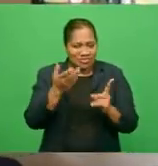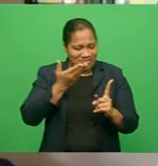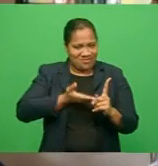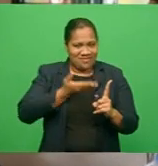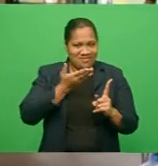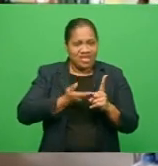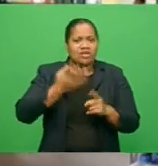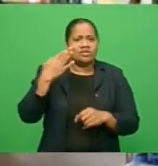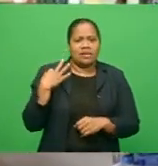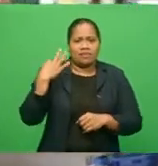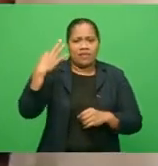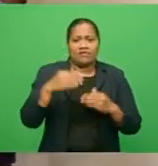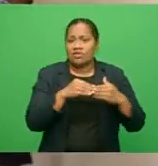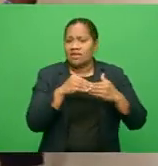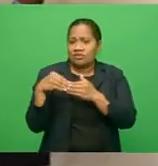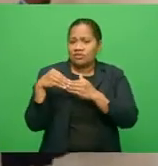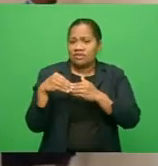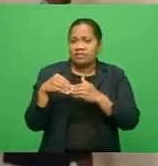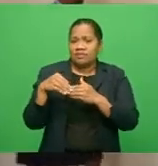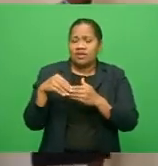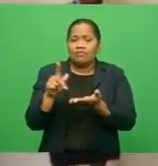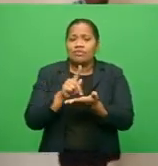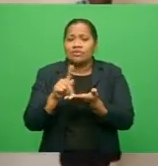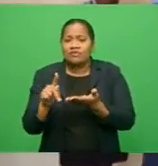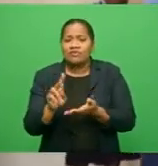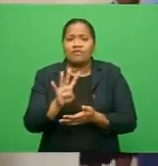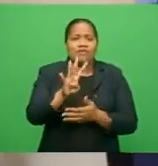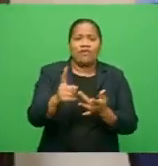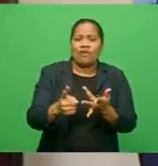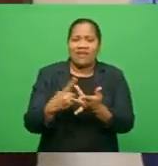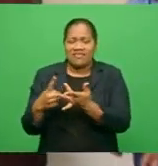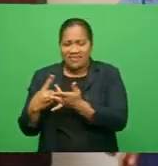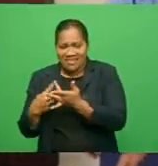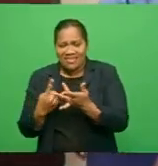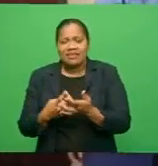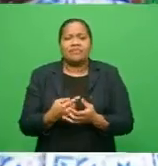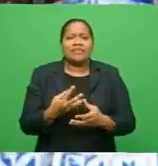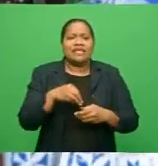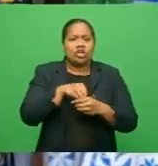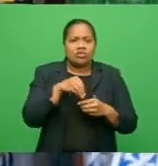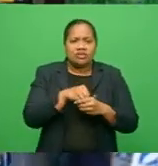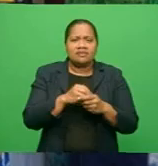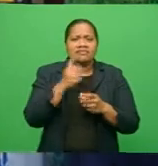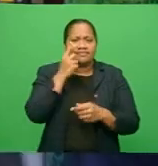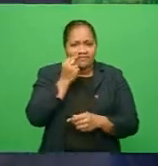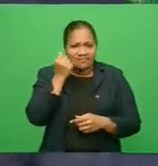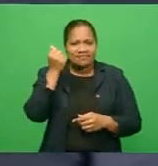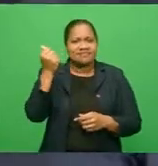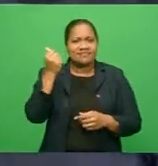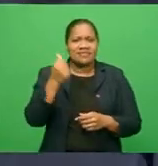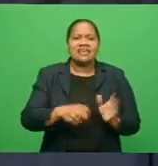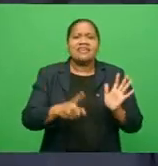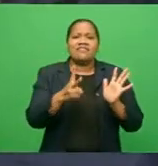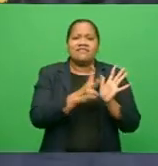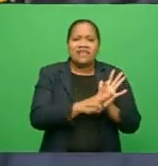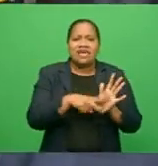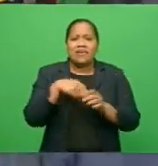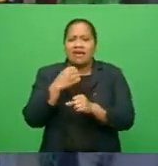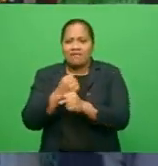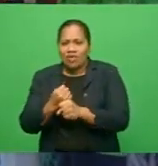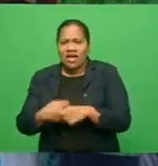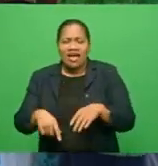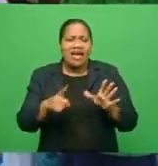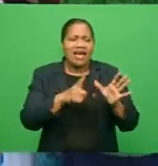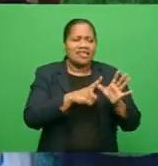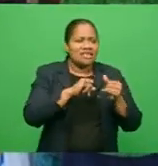applied for the leadership position with 4 other candidates vying for the position, including Sitiveni Rambuka, Viliame Ngavoka,